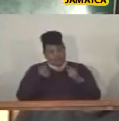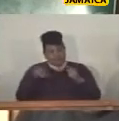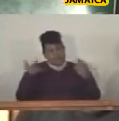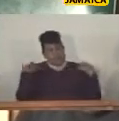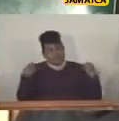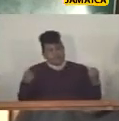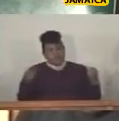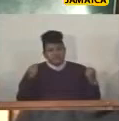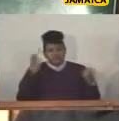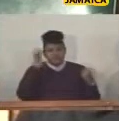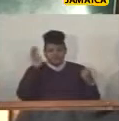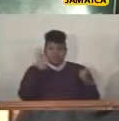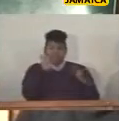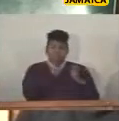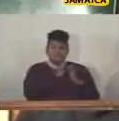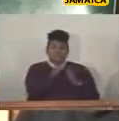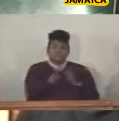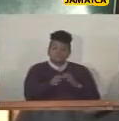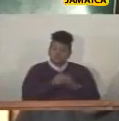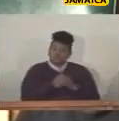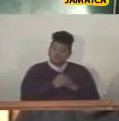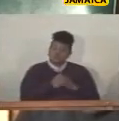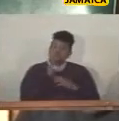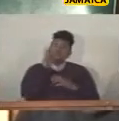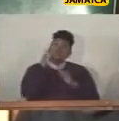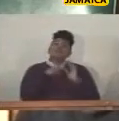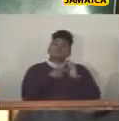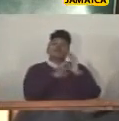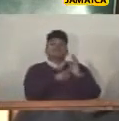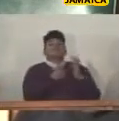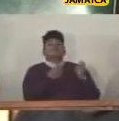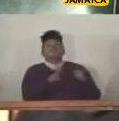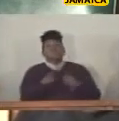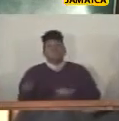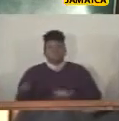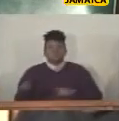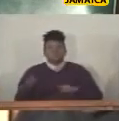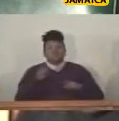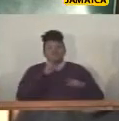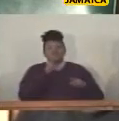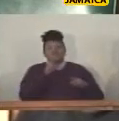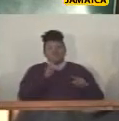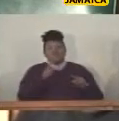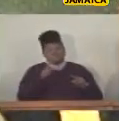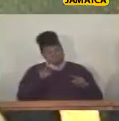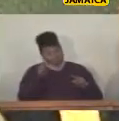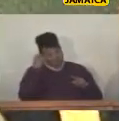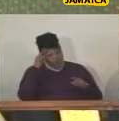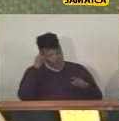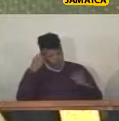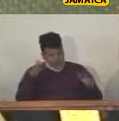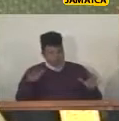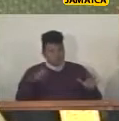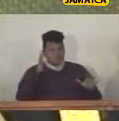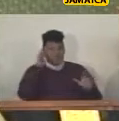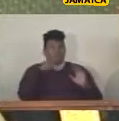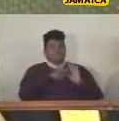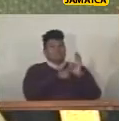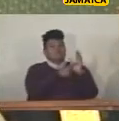aim of the state is to disrupt the criminal networks and to force them to ground,